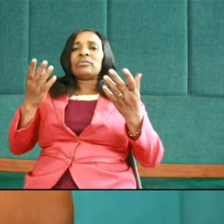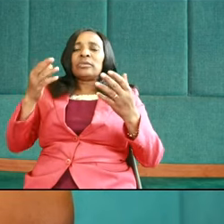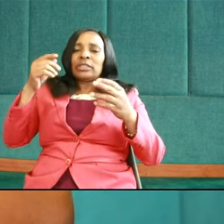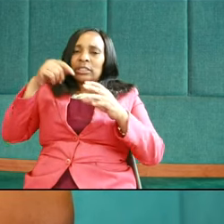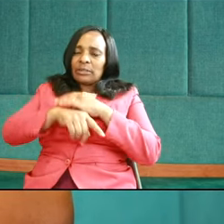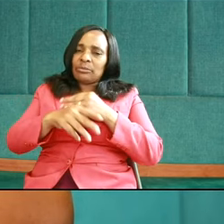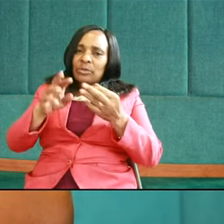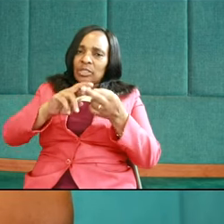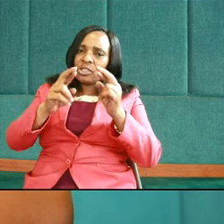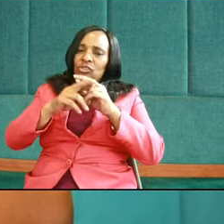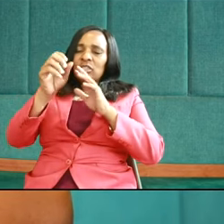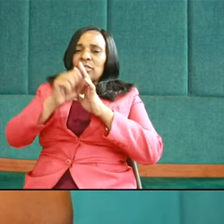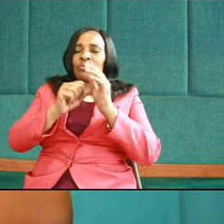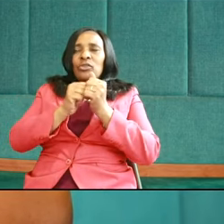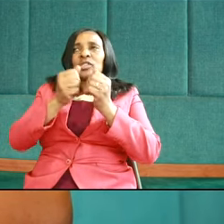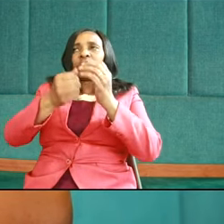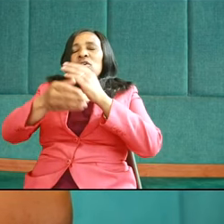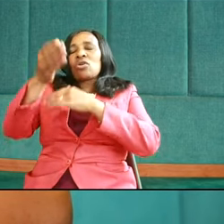relationship with God. Mm.